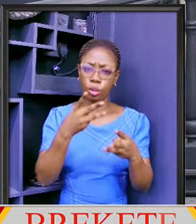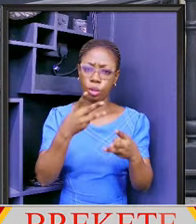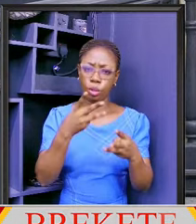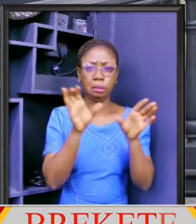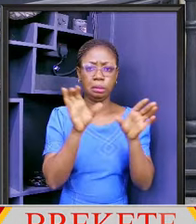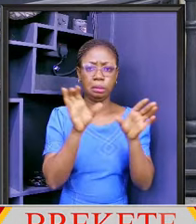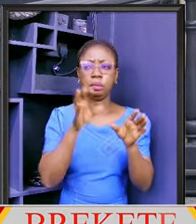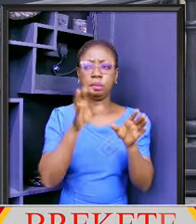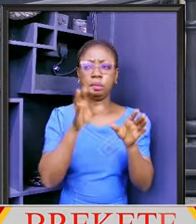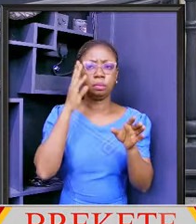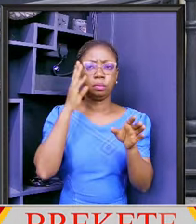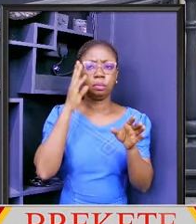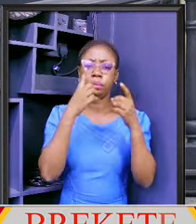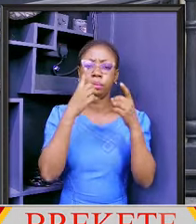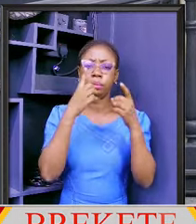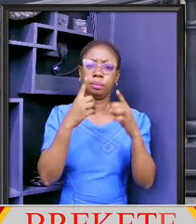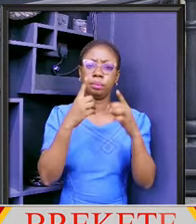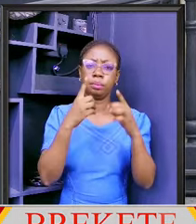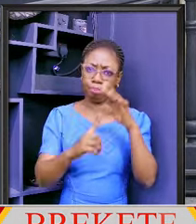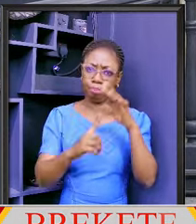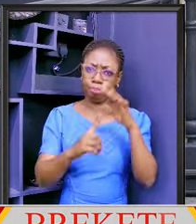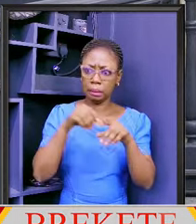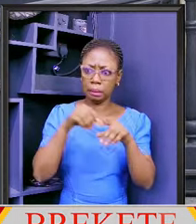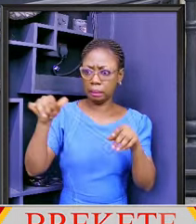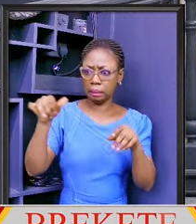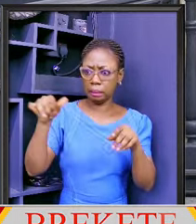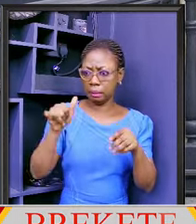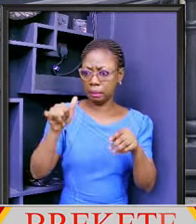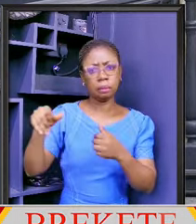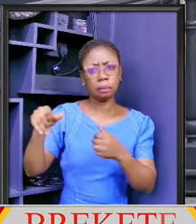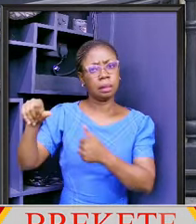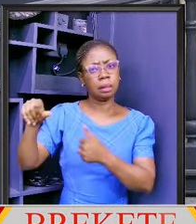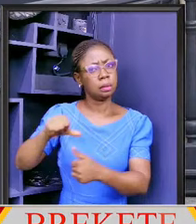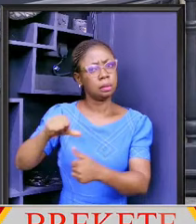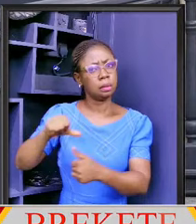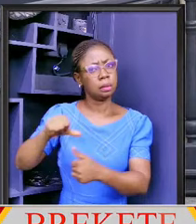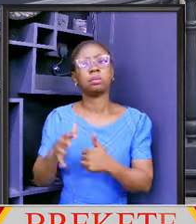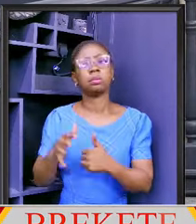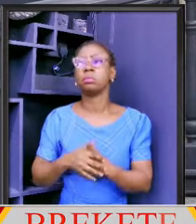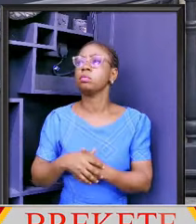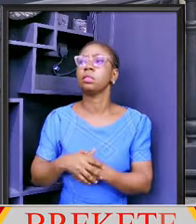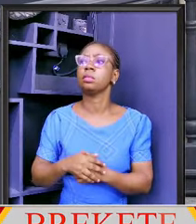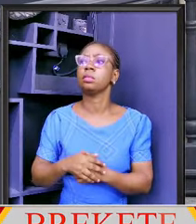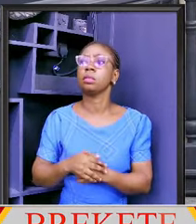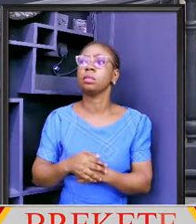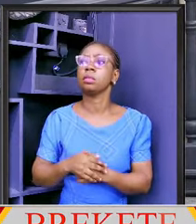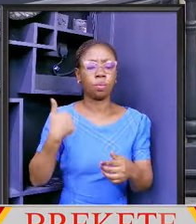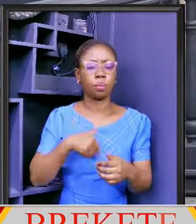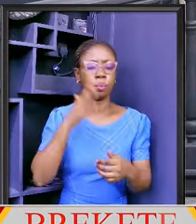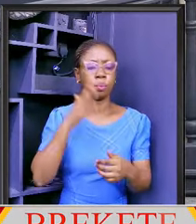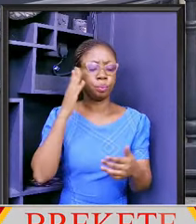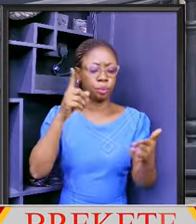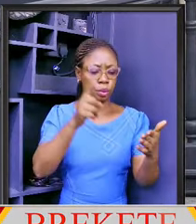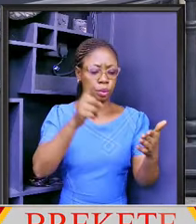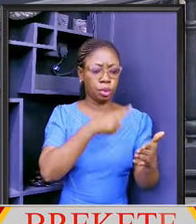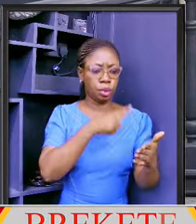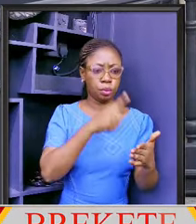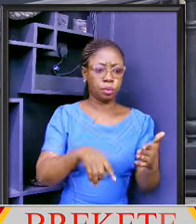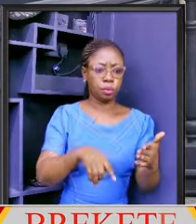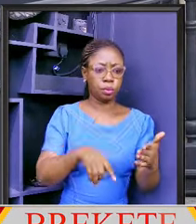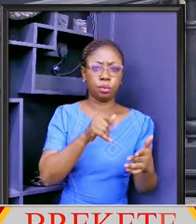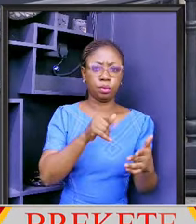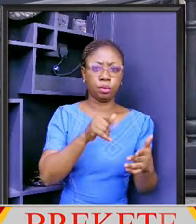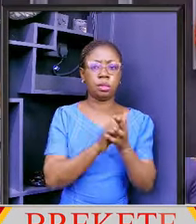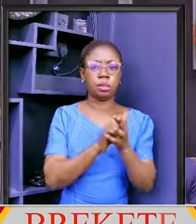flying on the same association with the same RC. So they will cancel this very certificate that is bearing